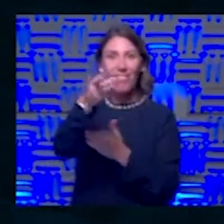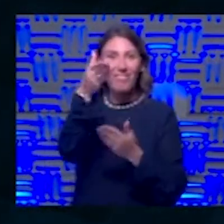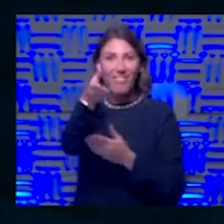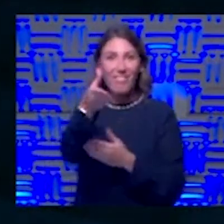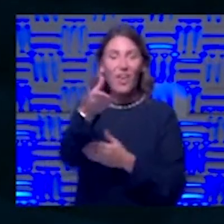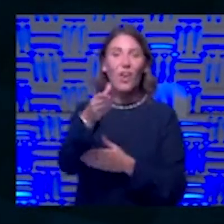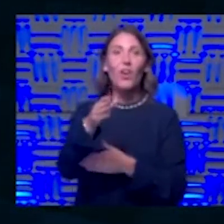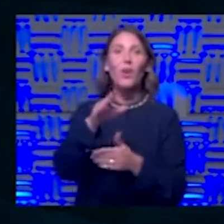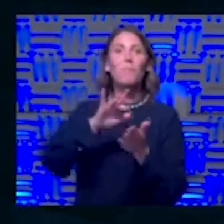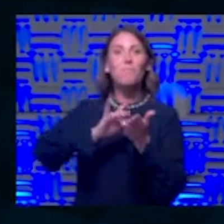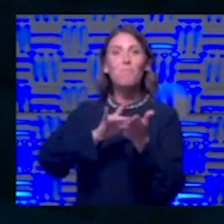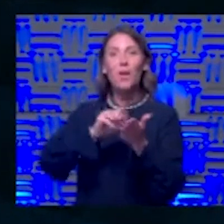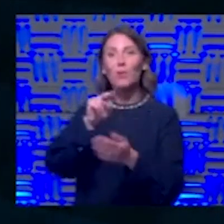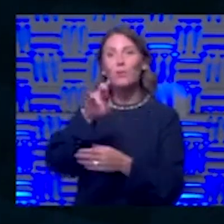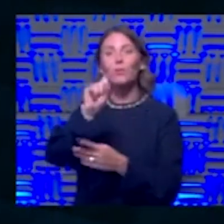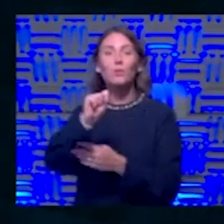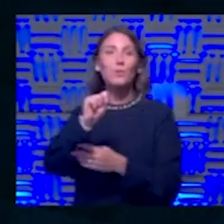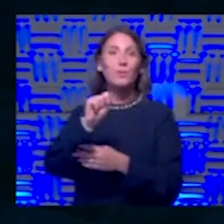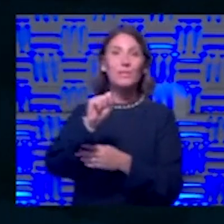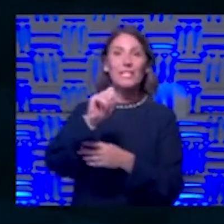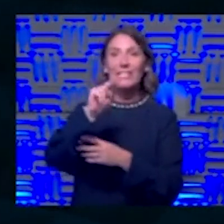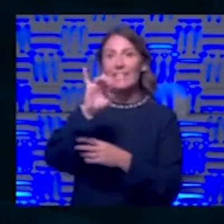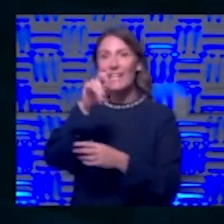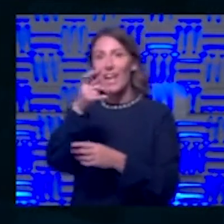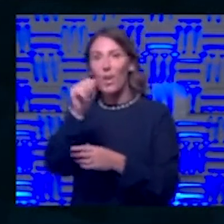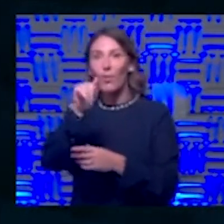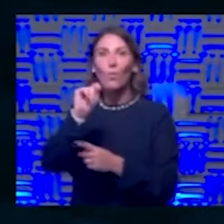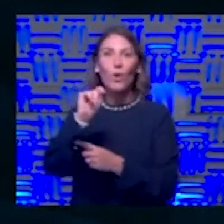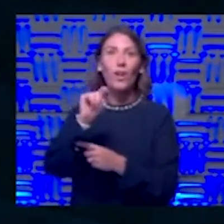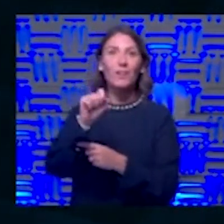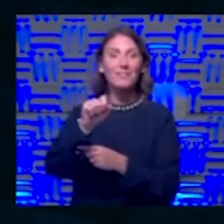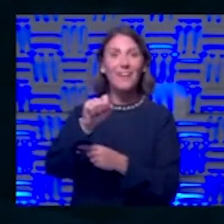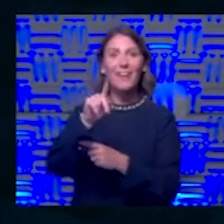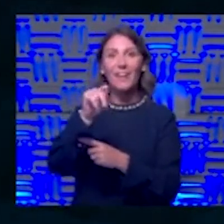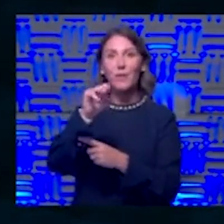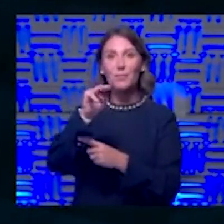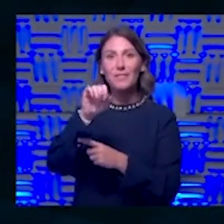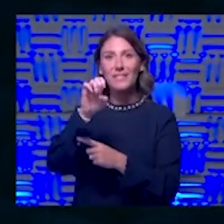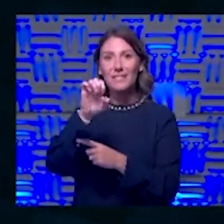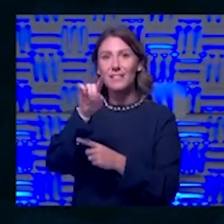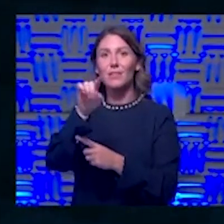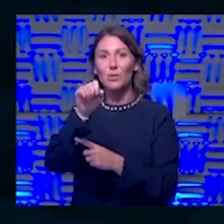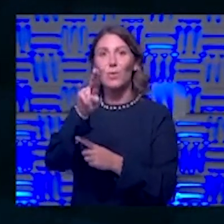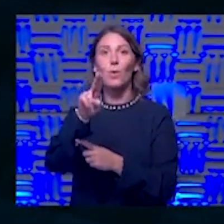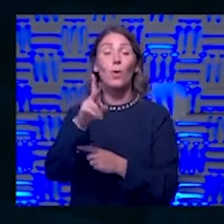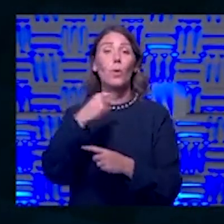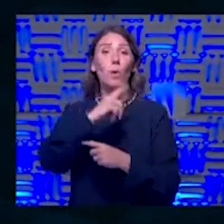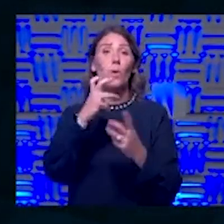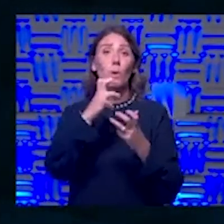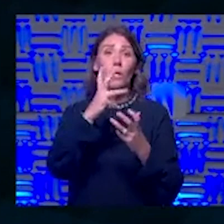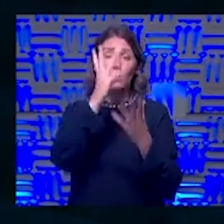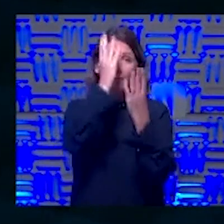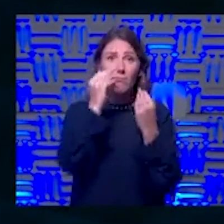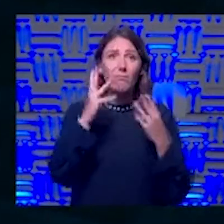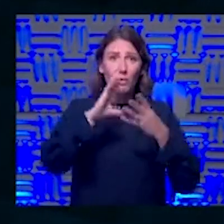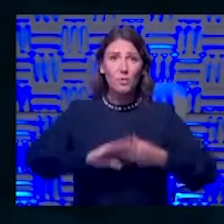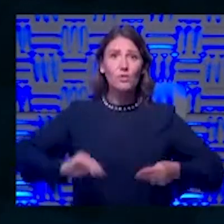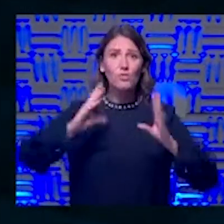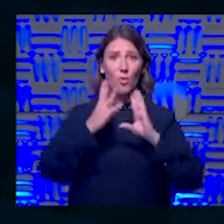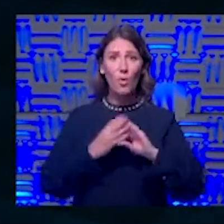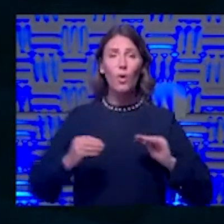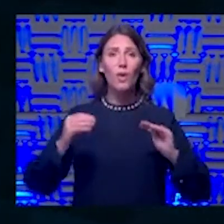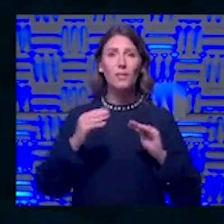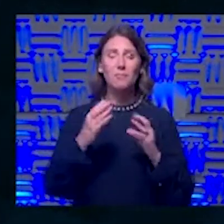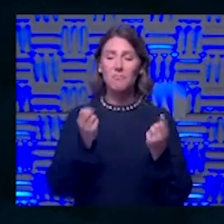News Network at kumc.edu. We also want to share your stories. We know that so many of you have been impacted in